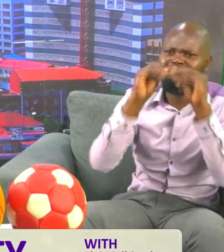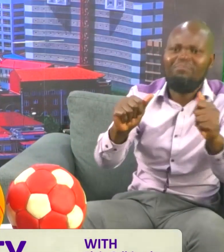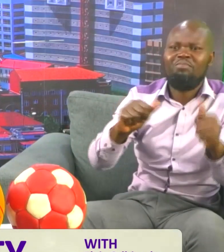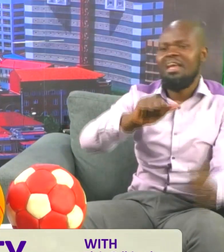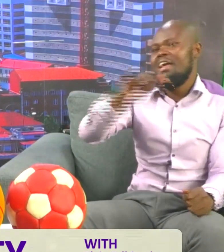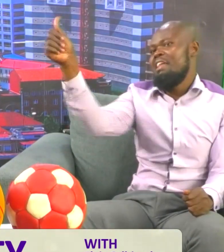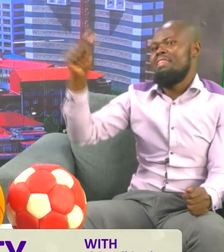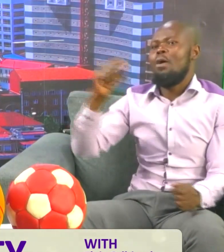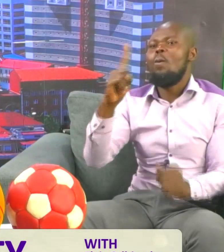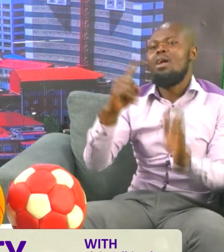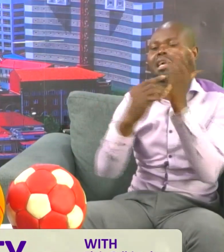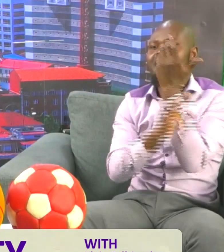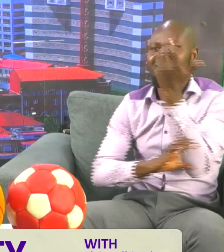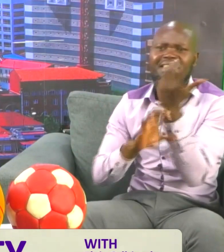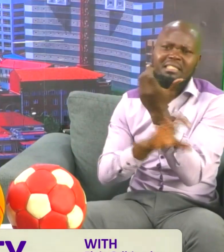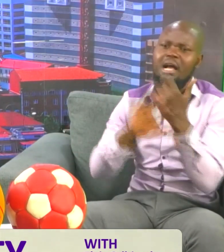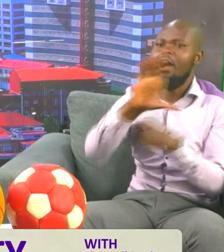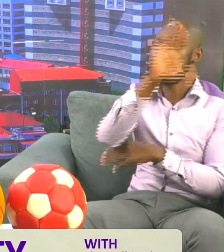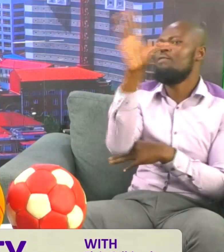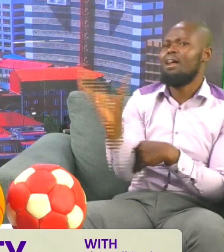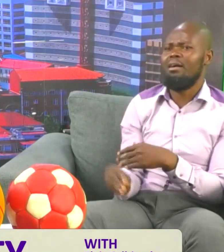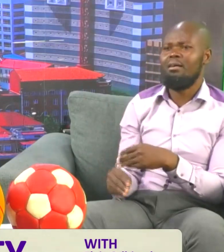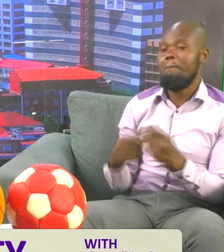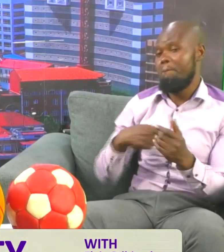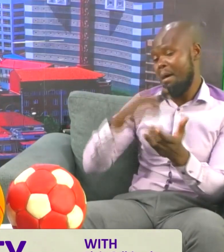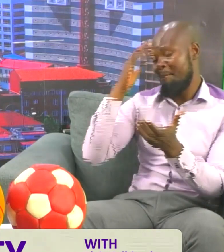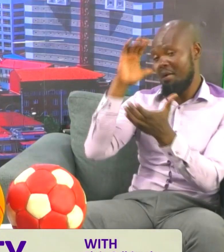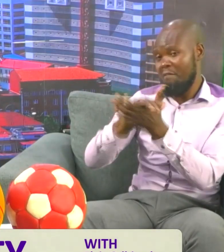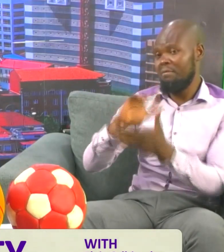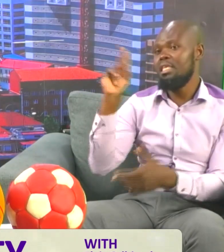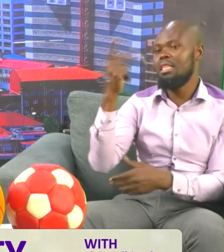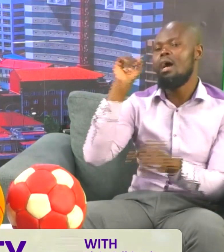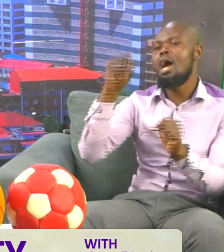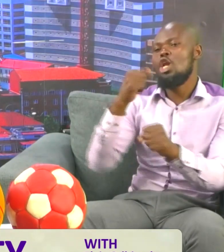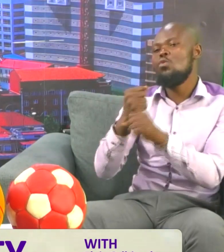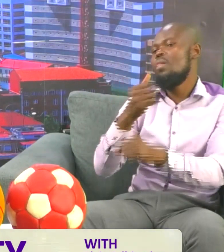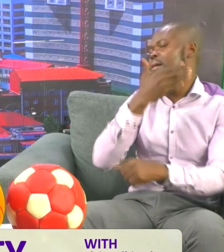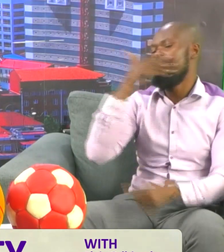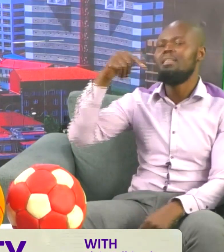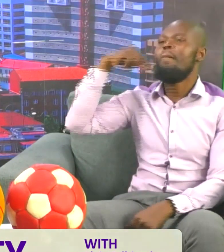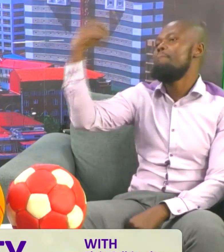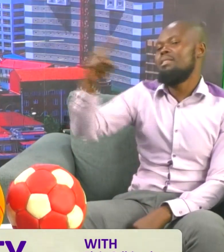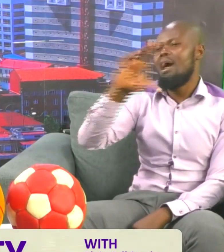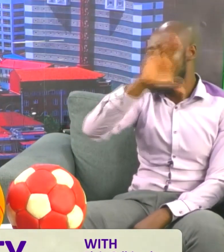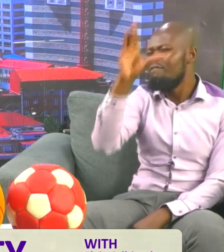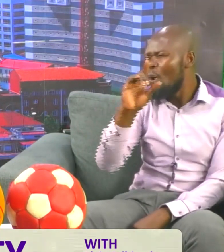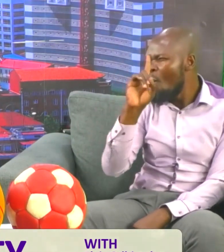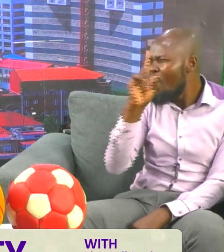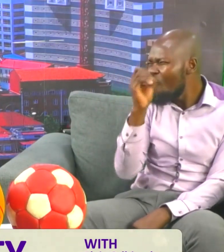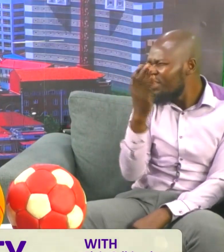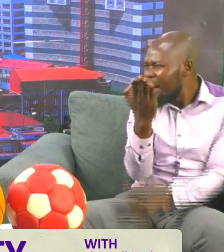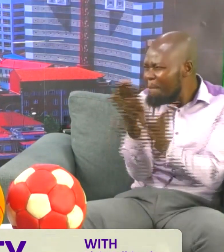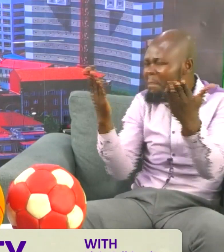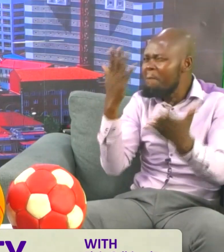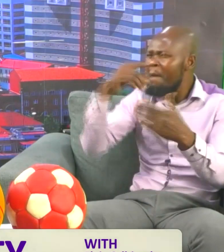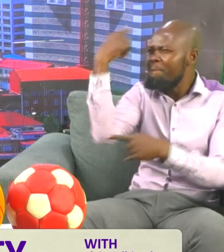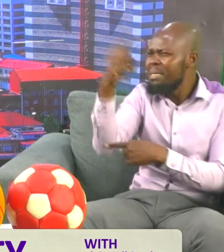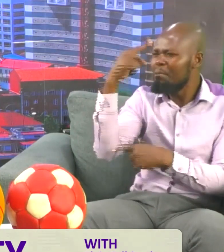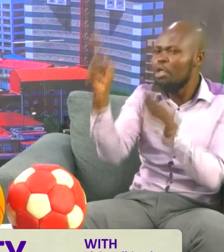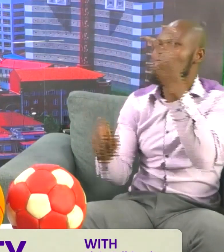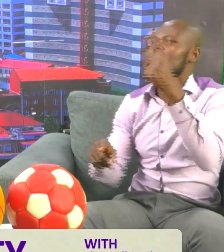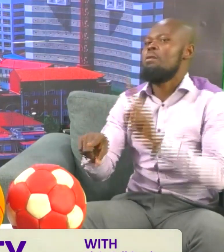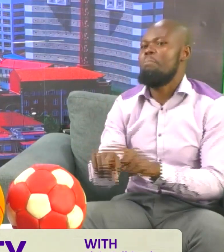should accept. Of course, that is true too. Kwa wale waliekelea, of course, bet ilichomeka after a goalless 90-minute game, forcing the game to extra time